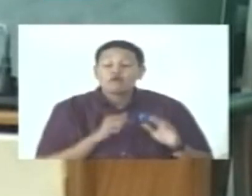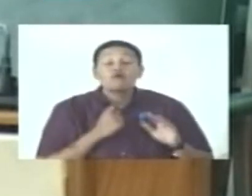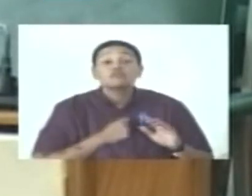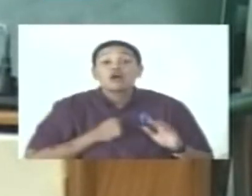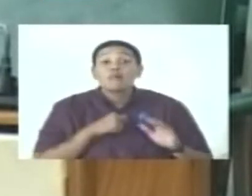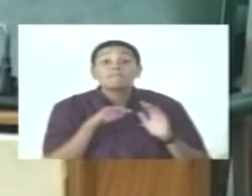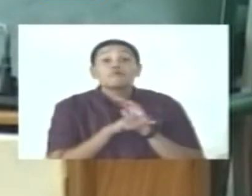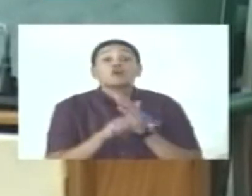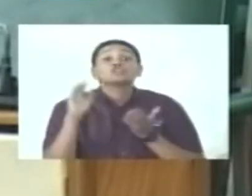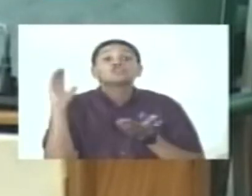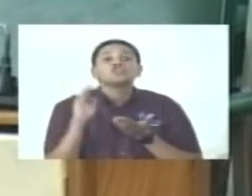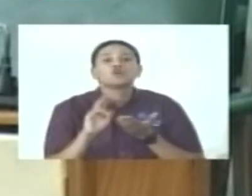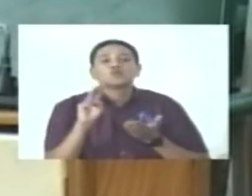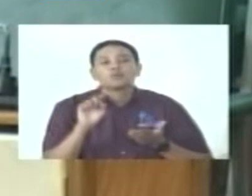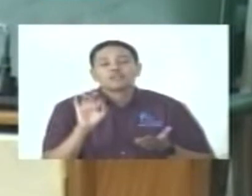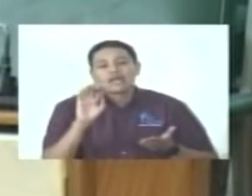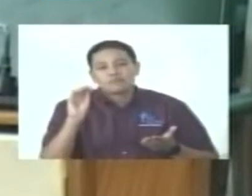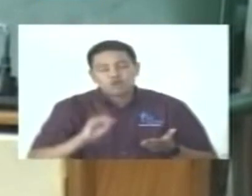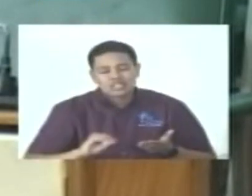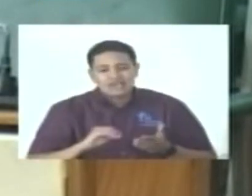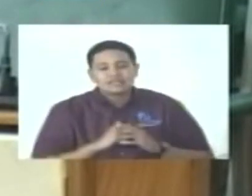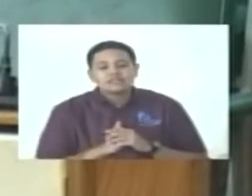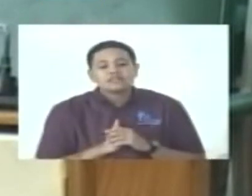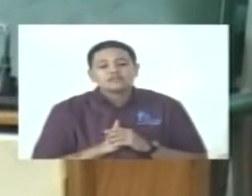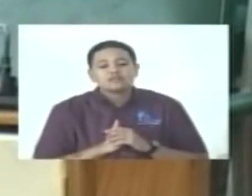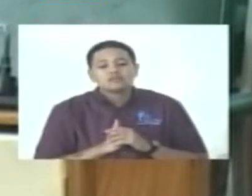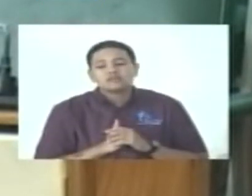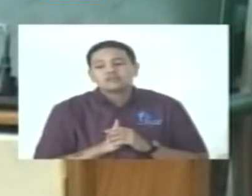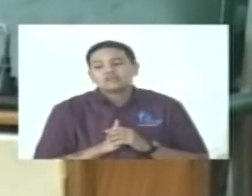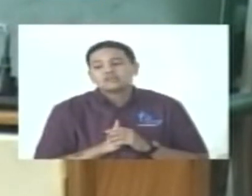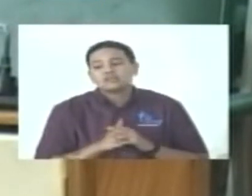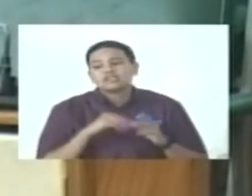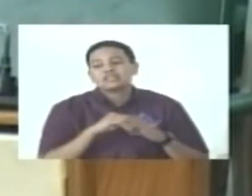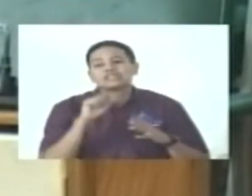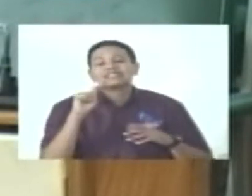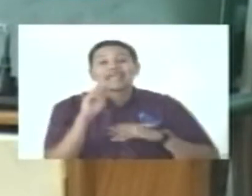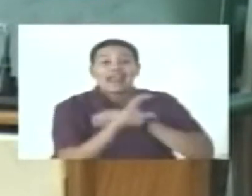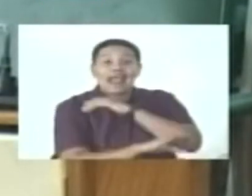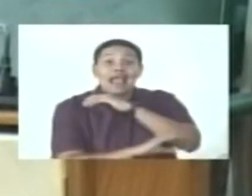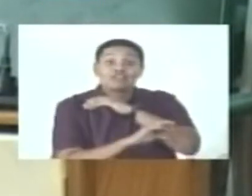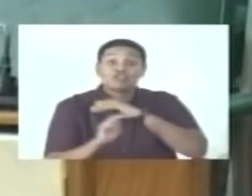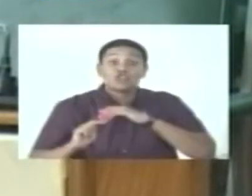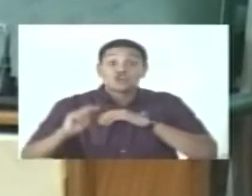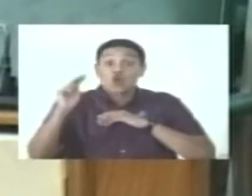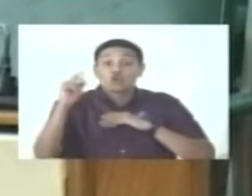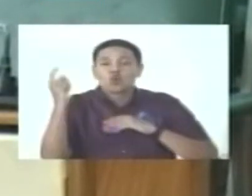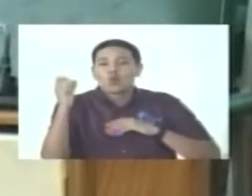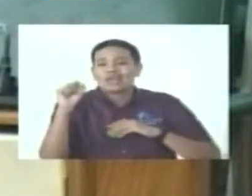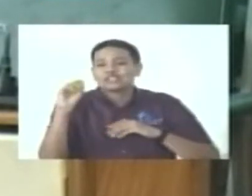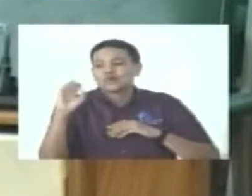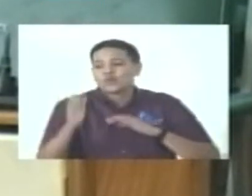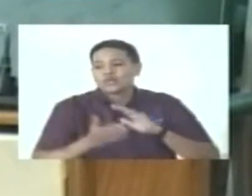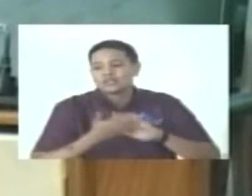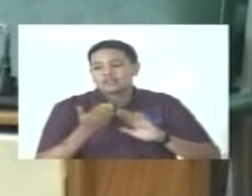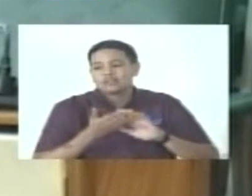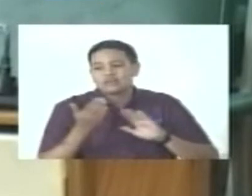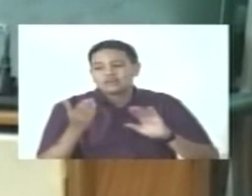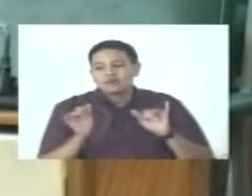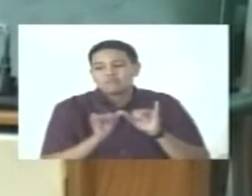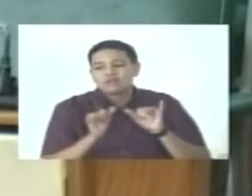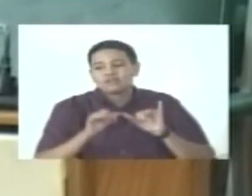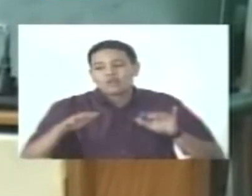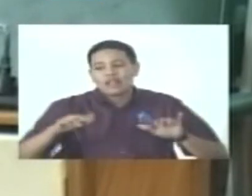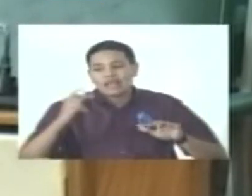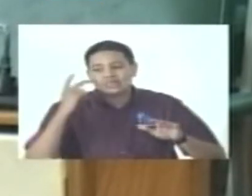murders are down 2.9%. In St. Catherine North, that is the only state of emergency measure which is not